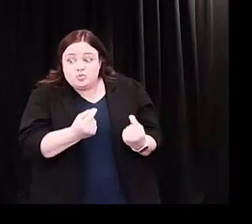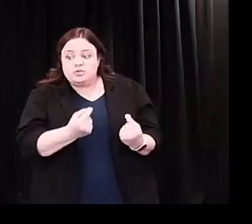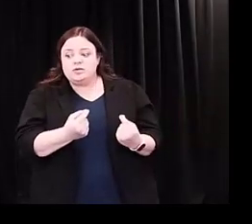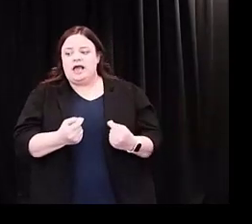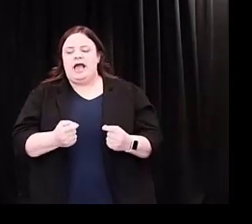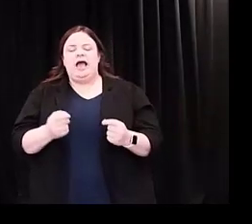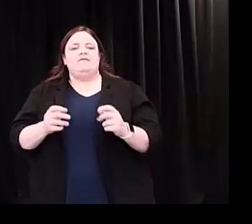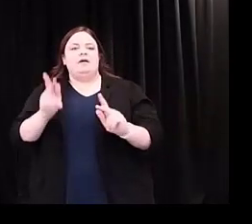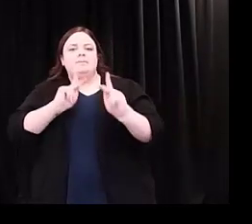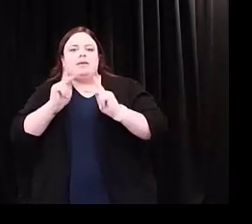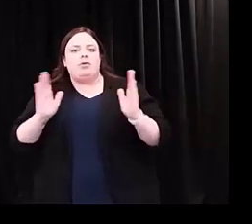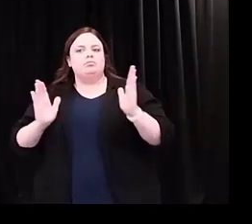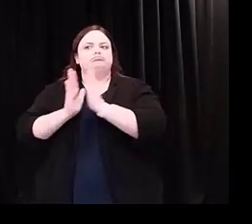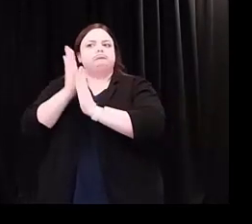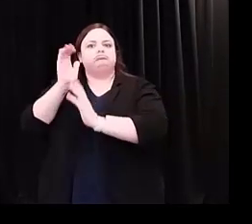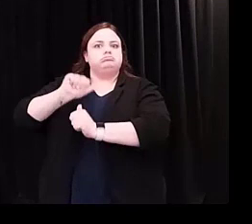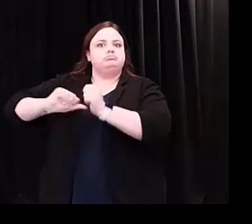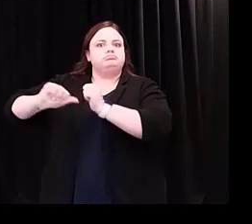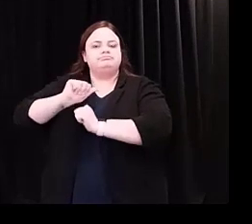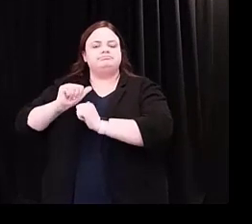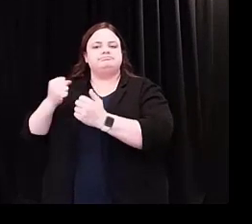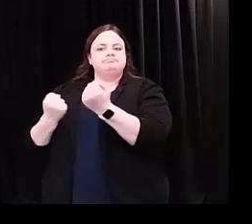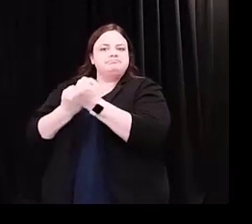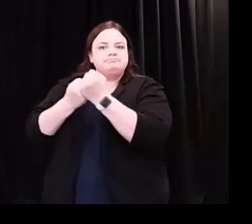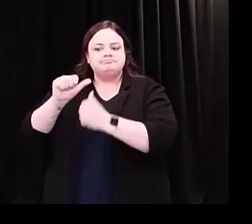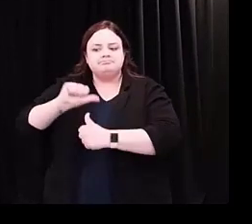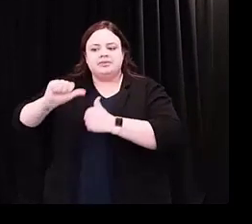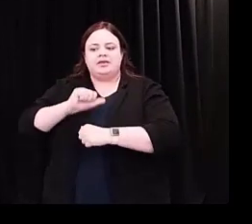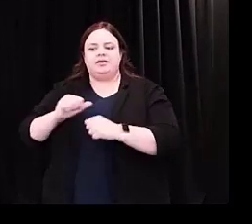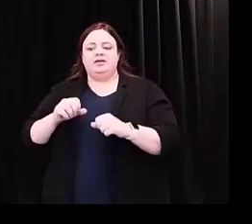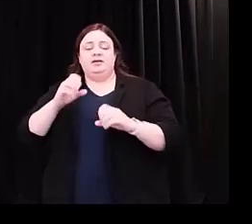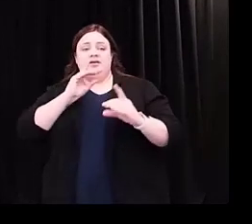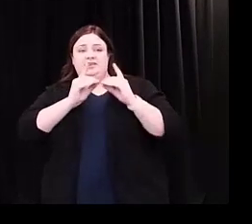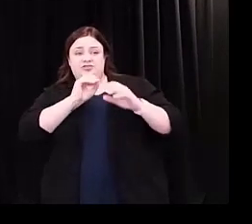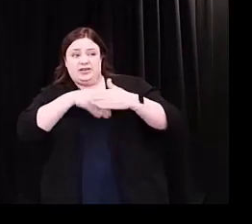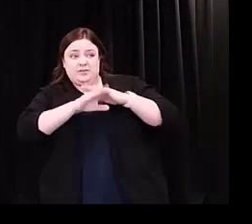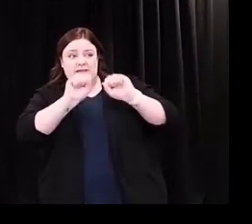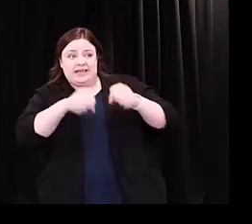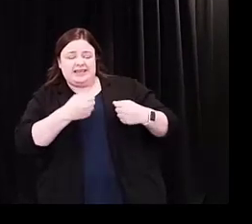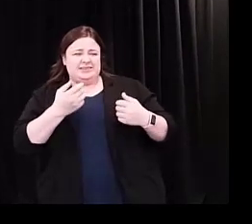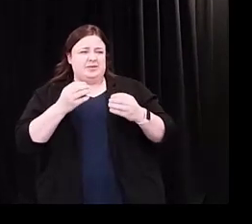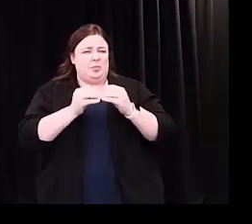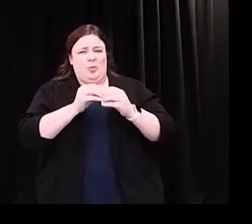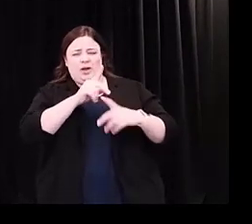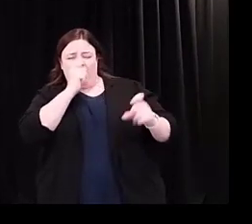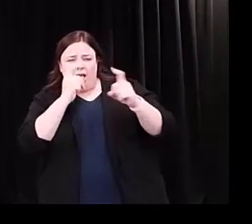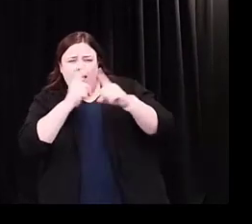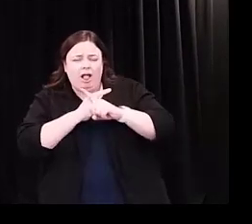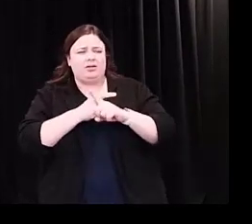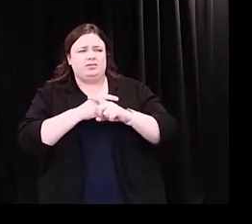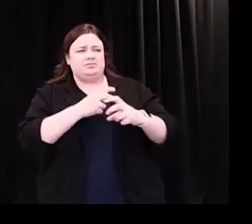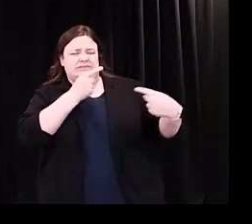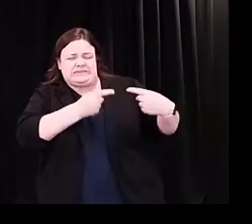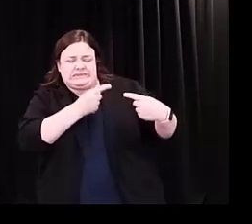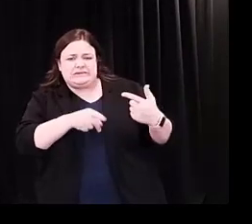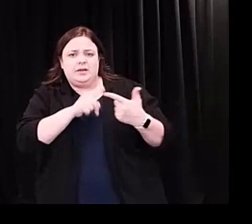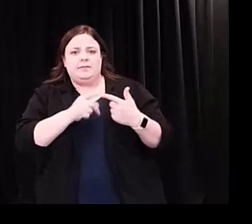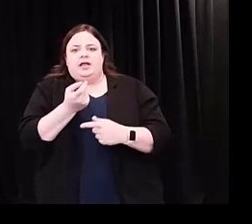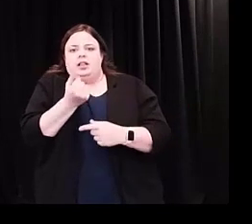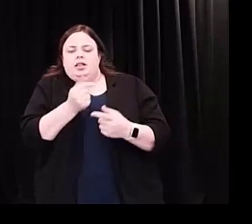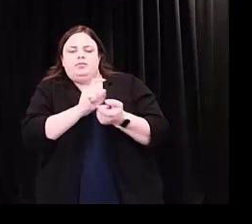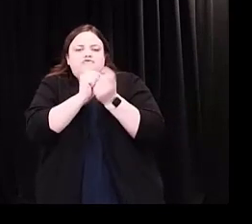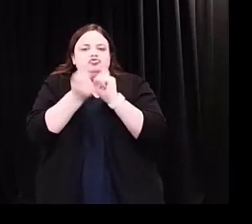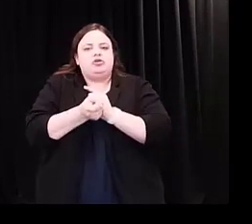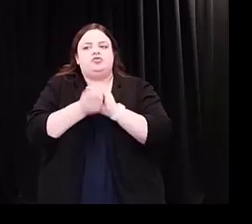high fives. At times, digital accessibility can seem intimidating and complex. but with just a few changes in our workflow, we can make a